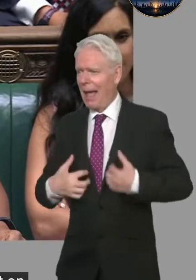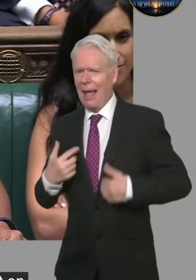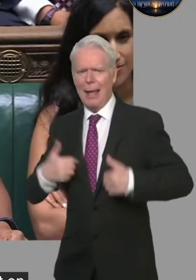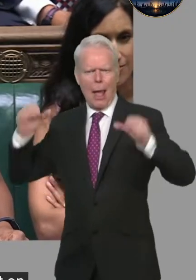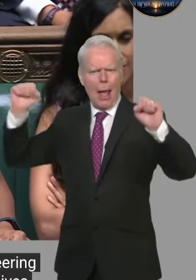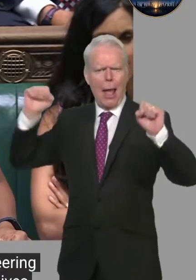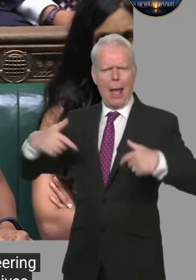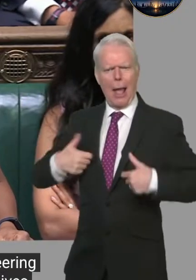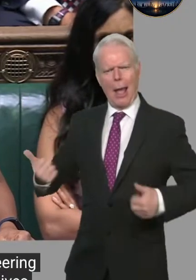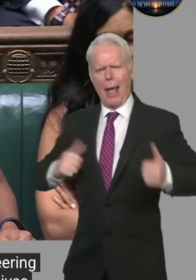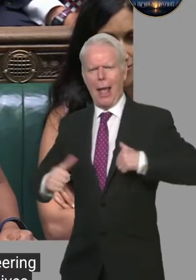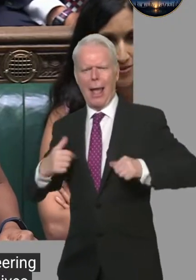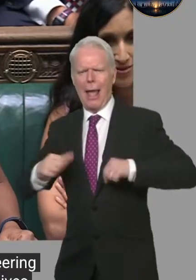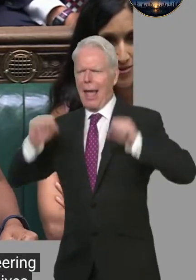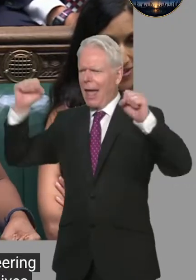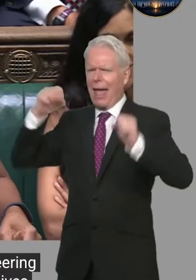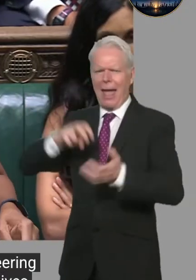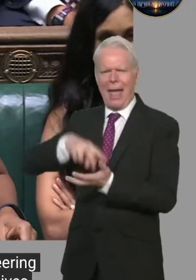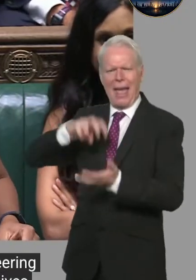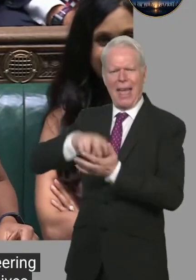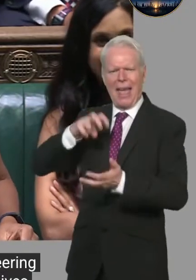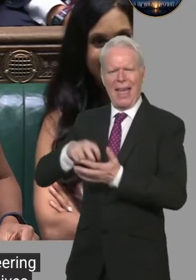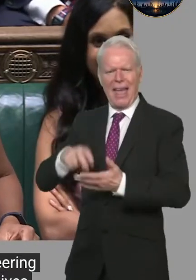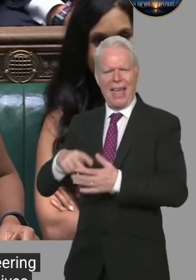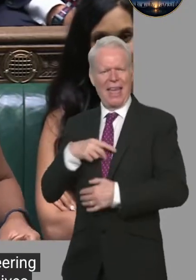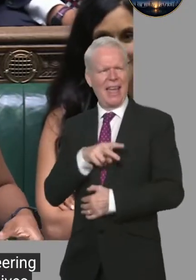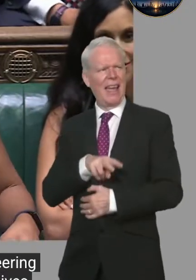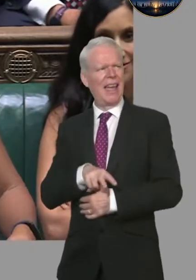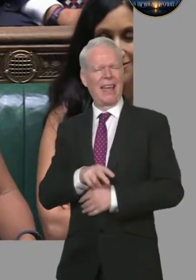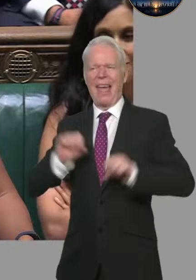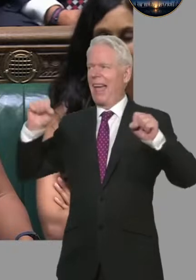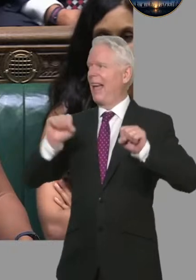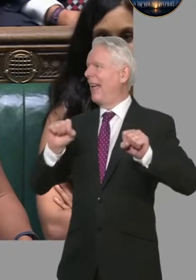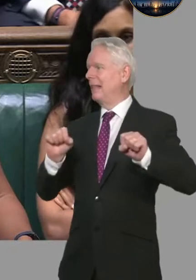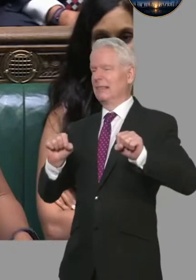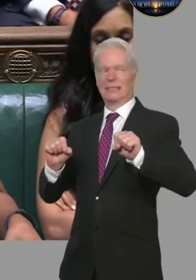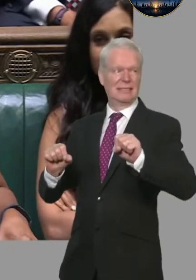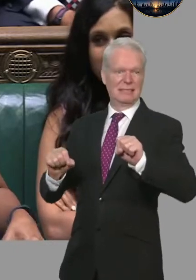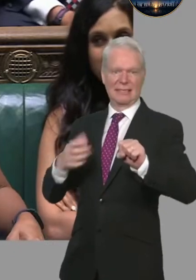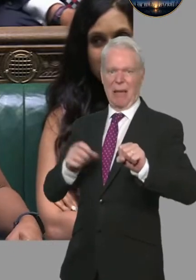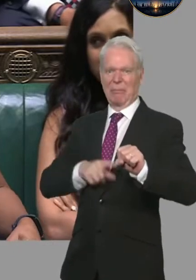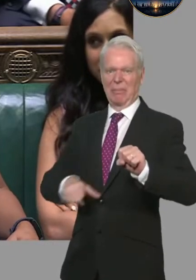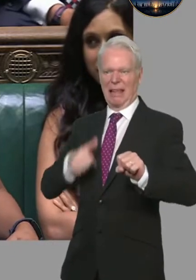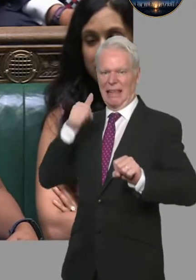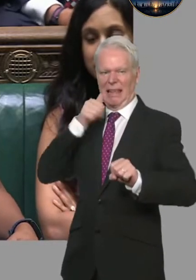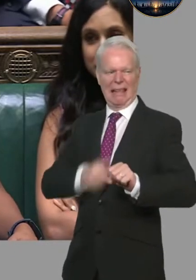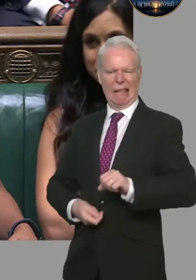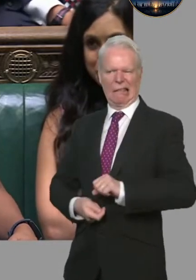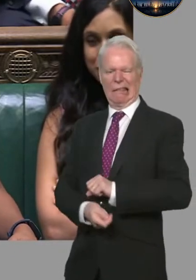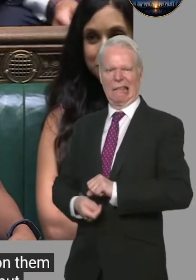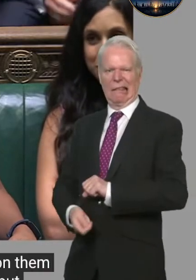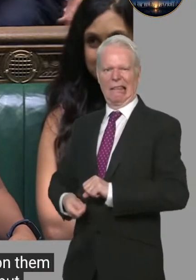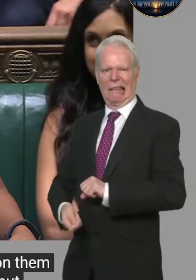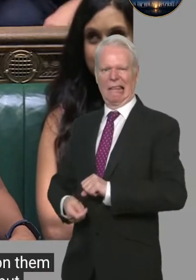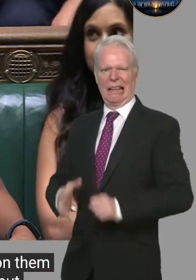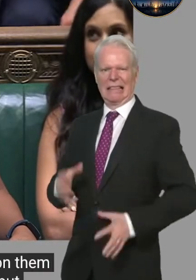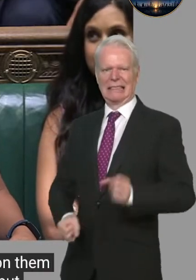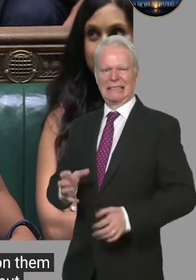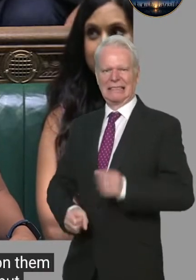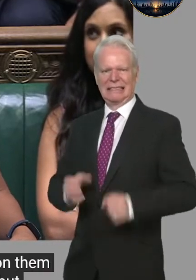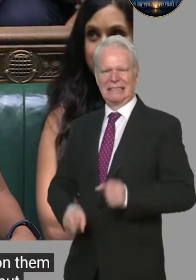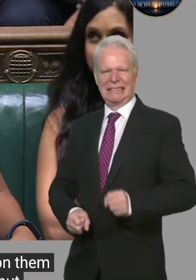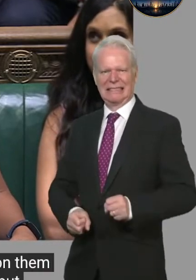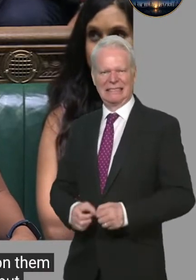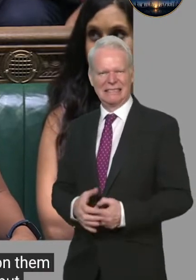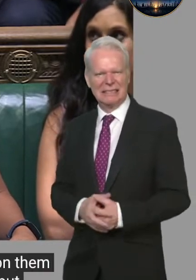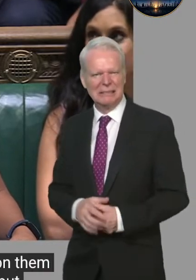like it up them, but they know that what I'm saying is true. And Mr. Speaker, there were times when the Prime Minister